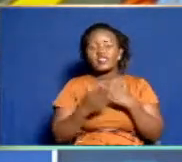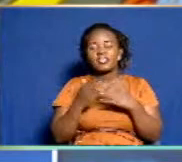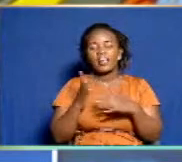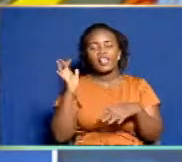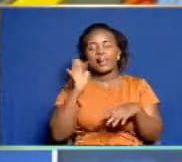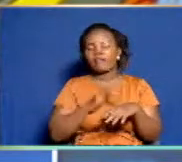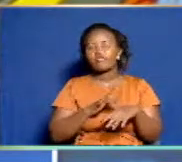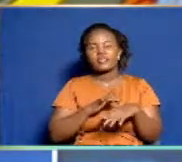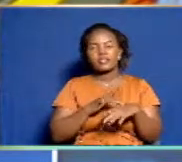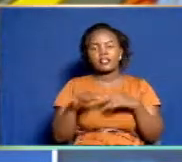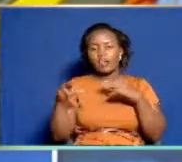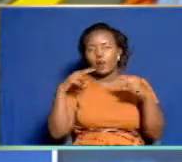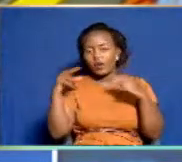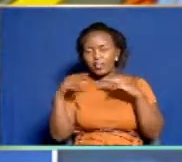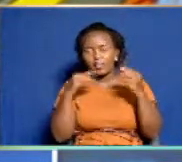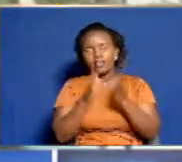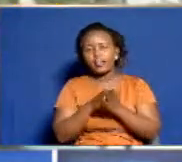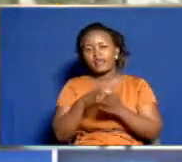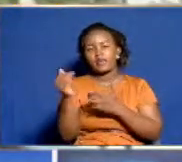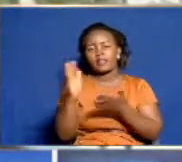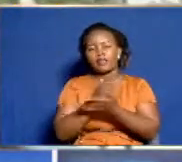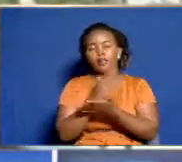hospitality industry and other sectors.